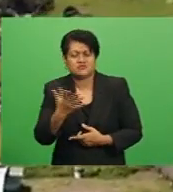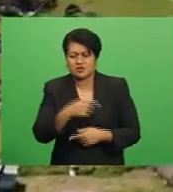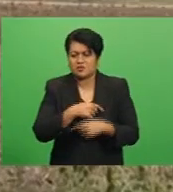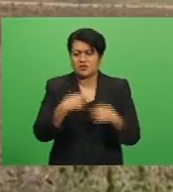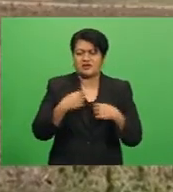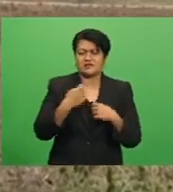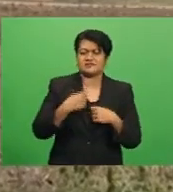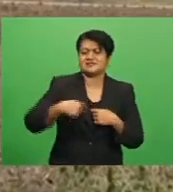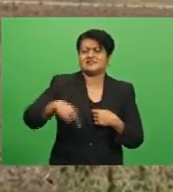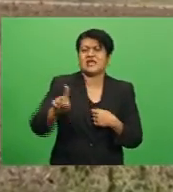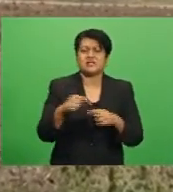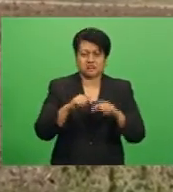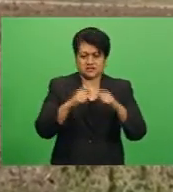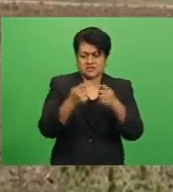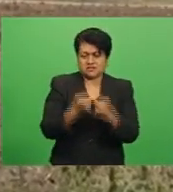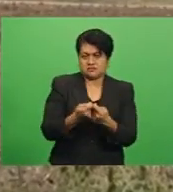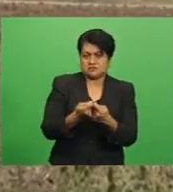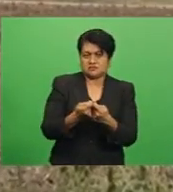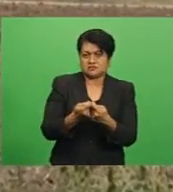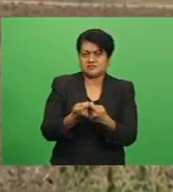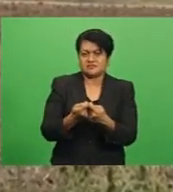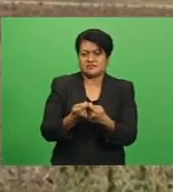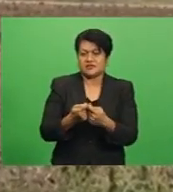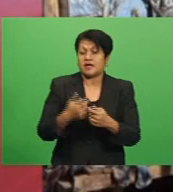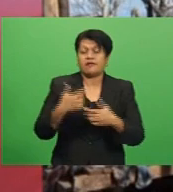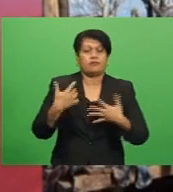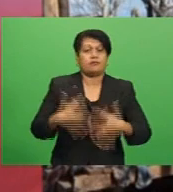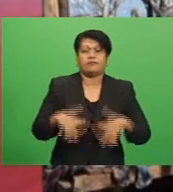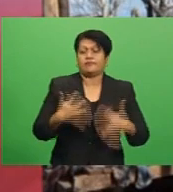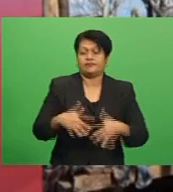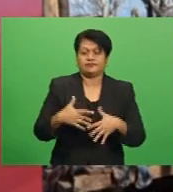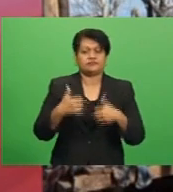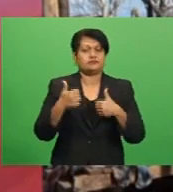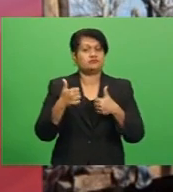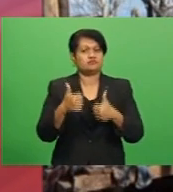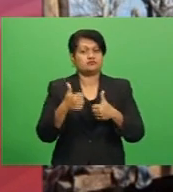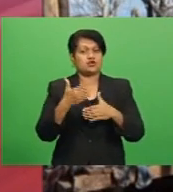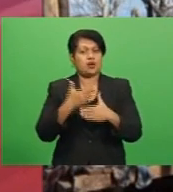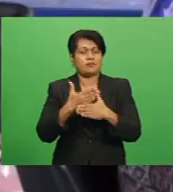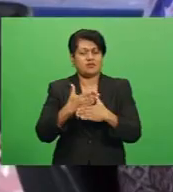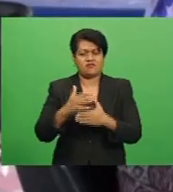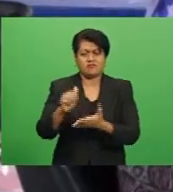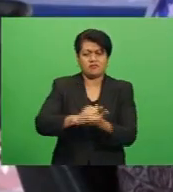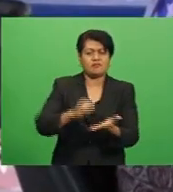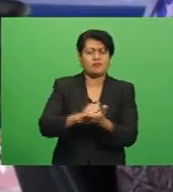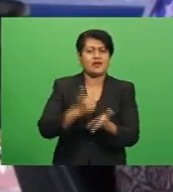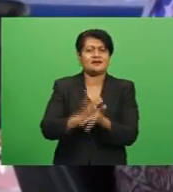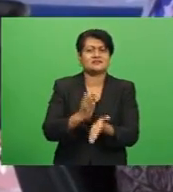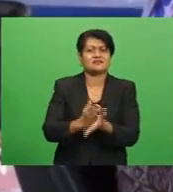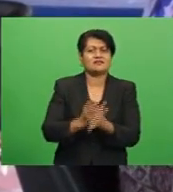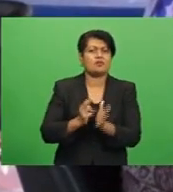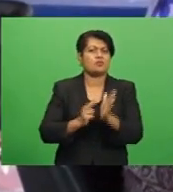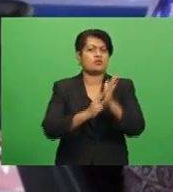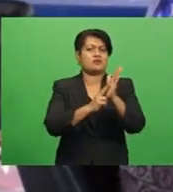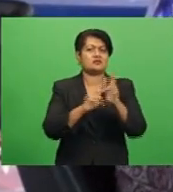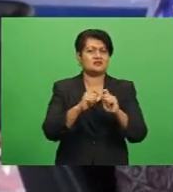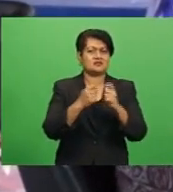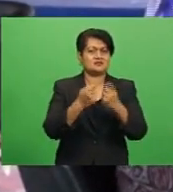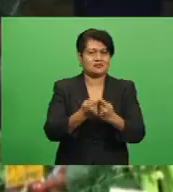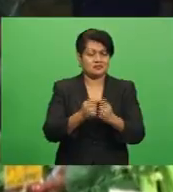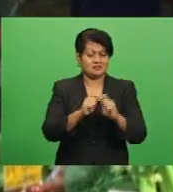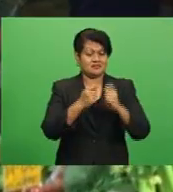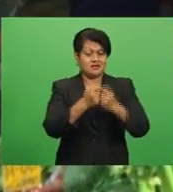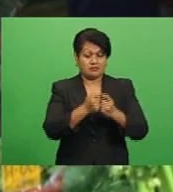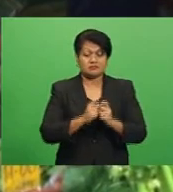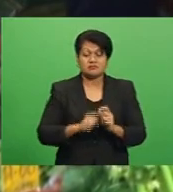out. They have done a marvelous job right now in buying cassava and dalo from the northern teams. AMA says their teams have been on